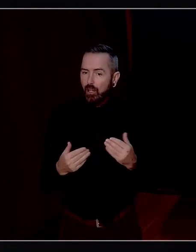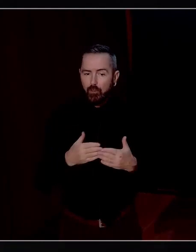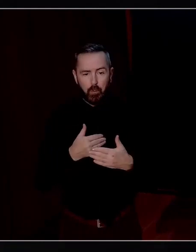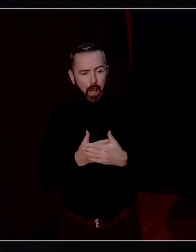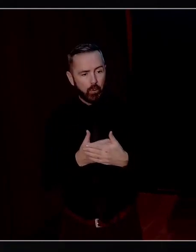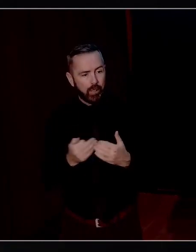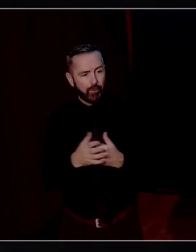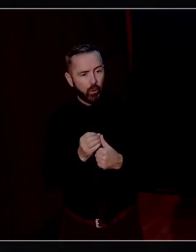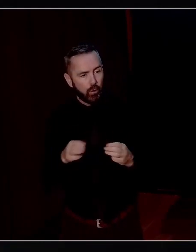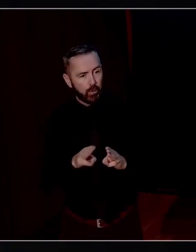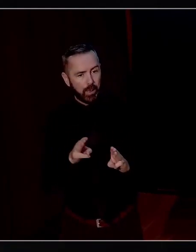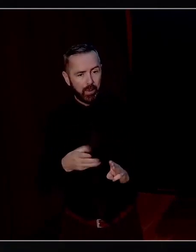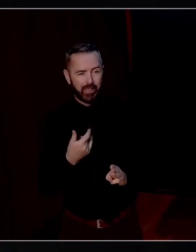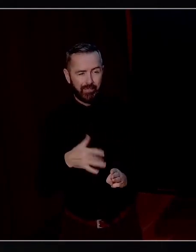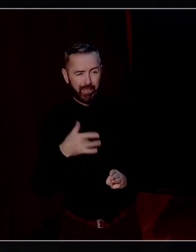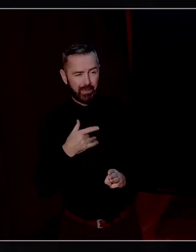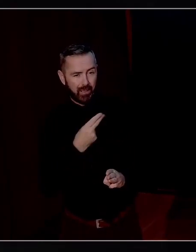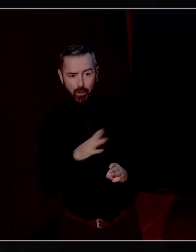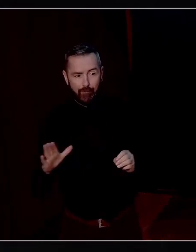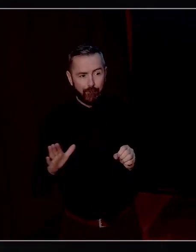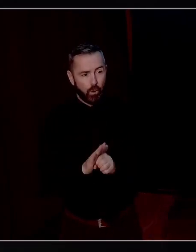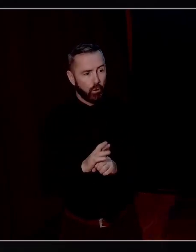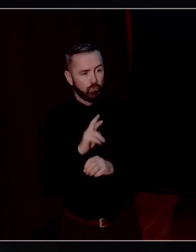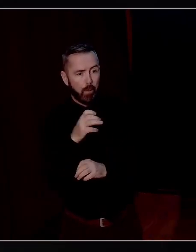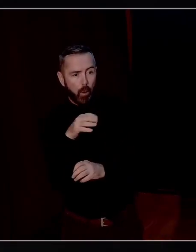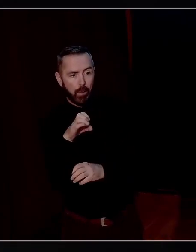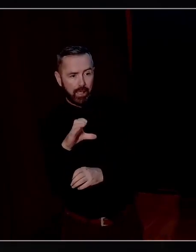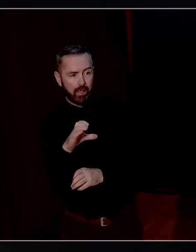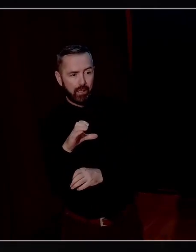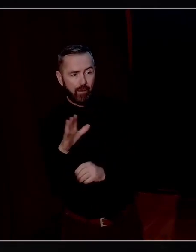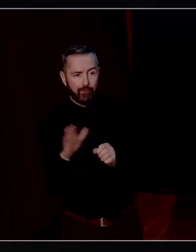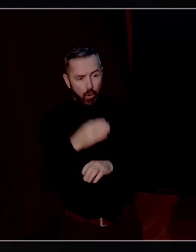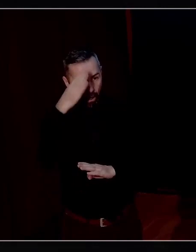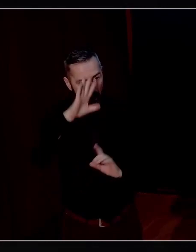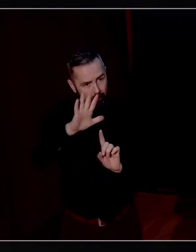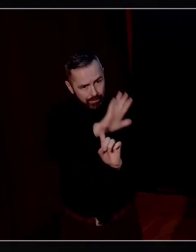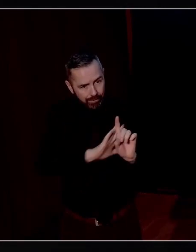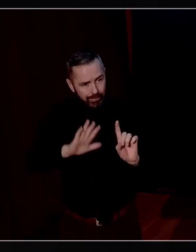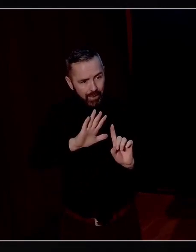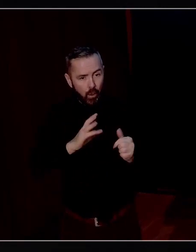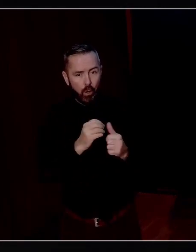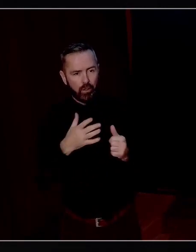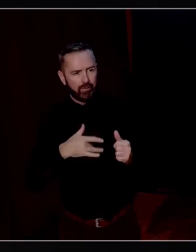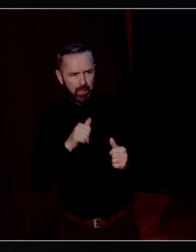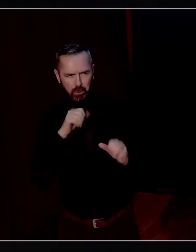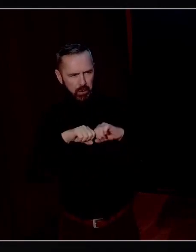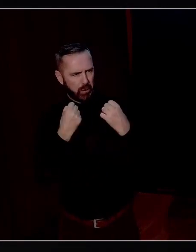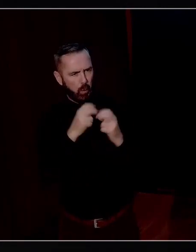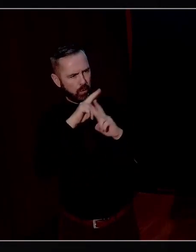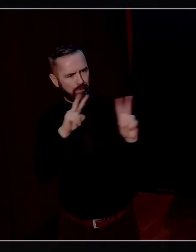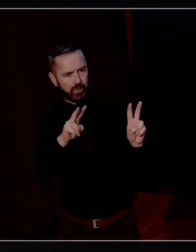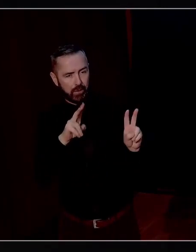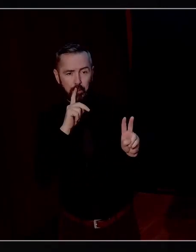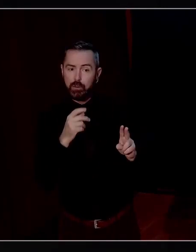For others, it fell short of a full republic. For others, it lacked social vision. And of course, its